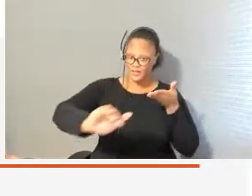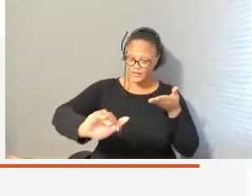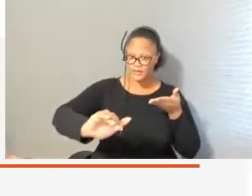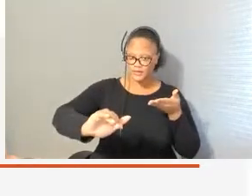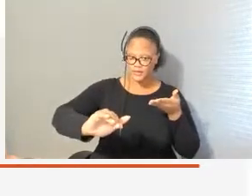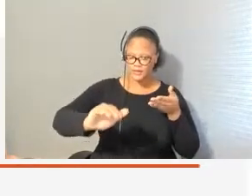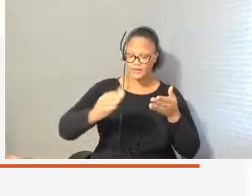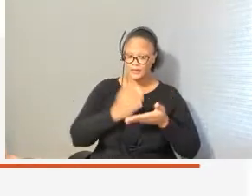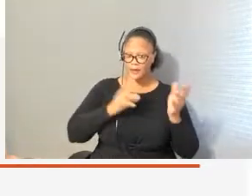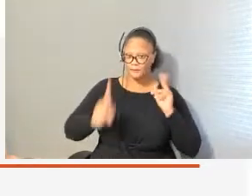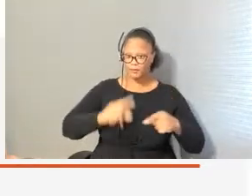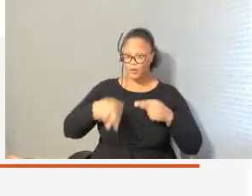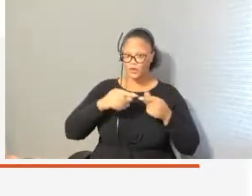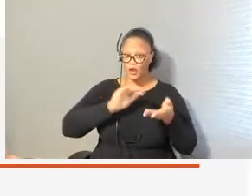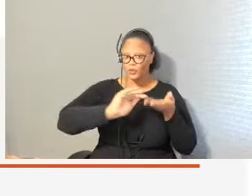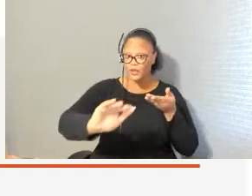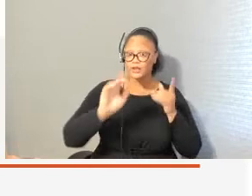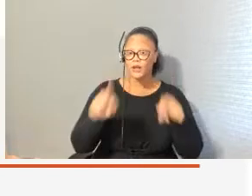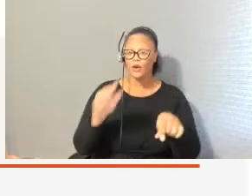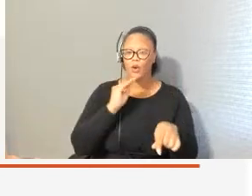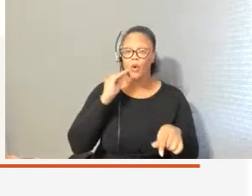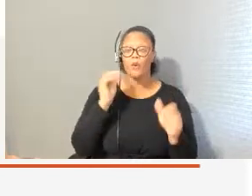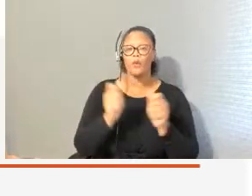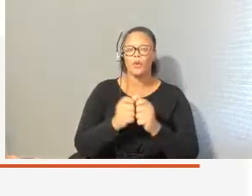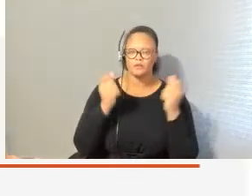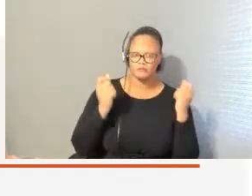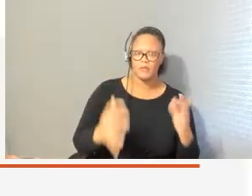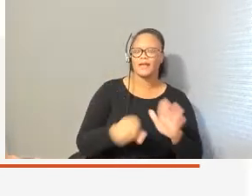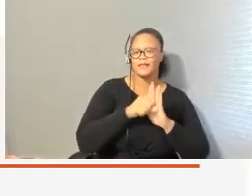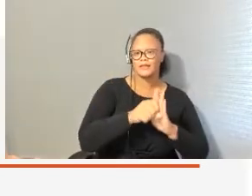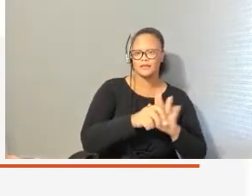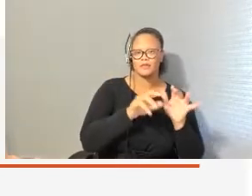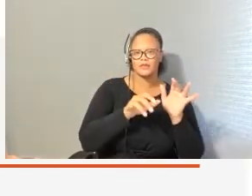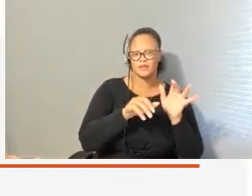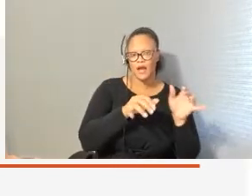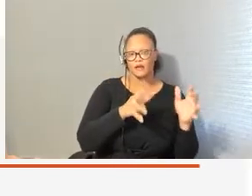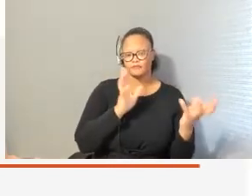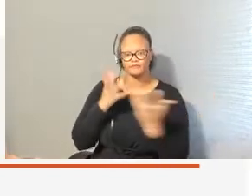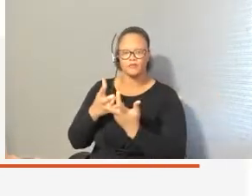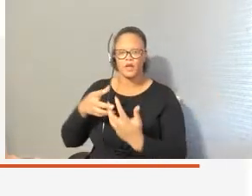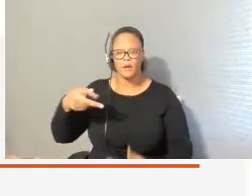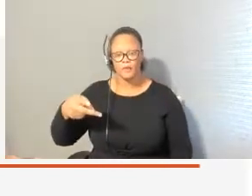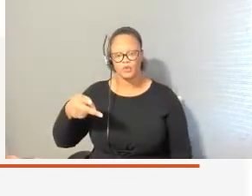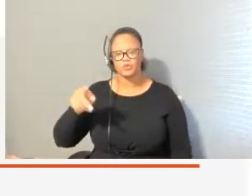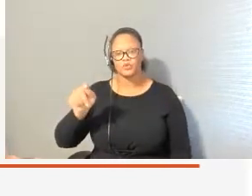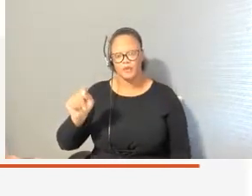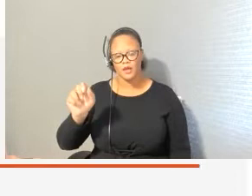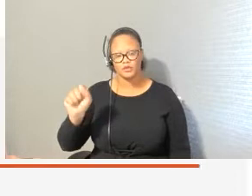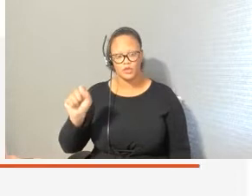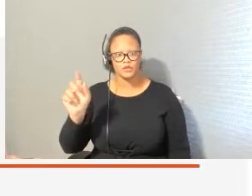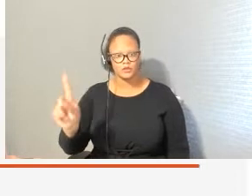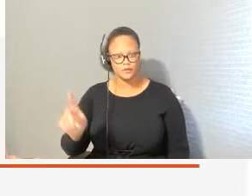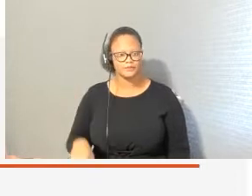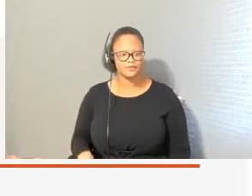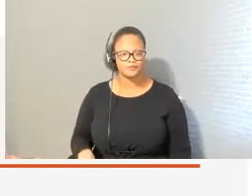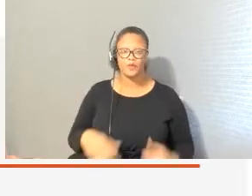released from prison, they come home with a lot of the symptoms that's consistent with post-traumatic stress disorder. Grief and loss is huge right